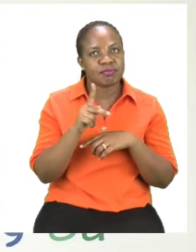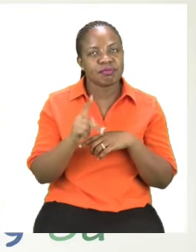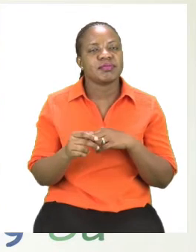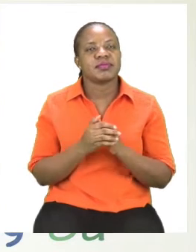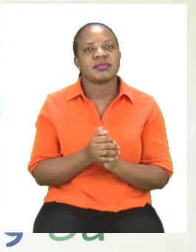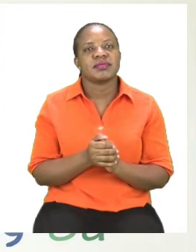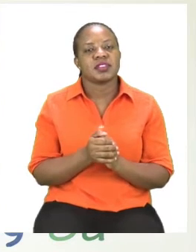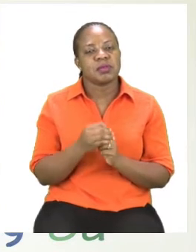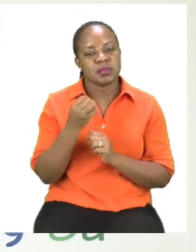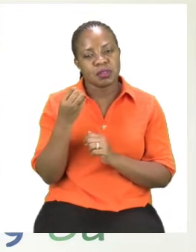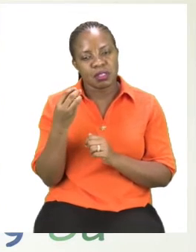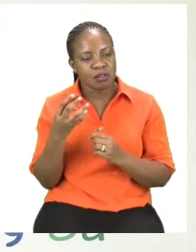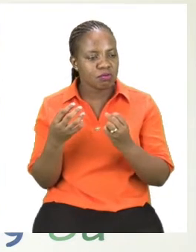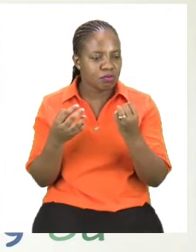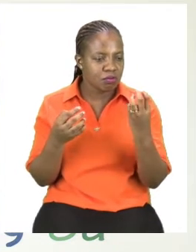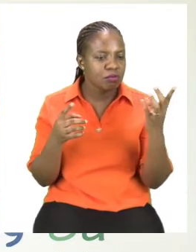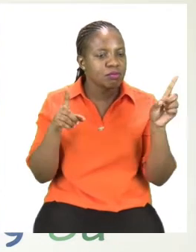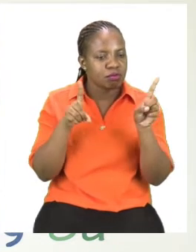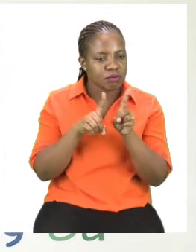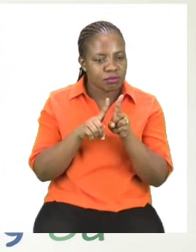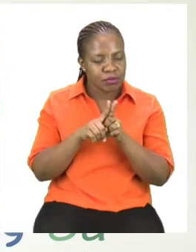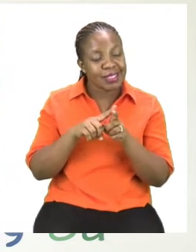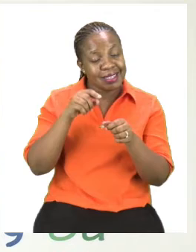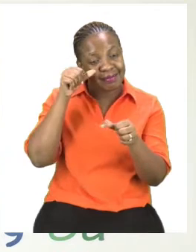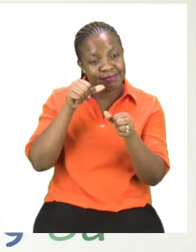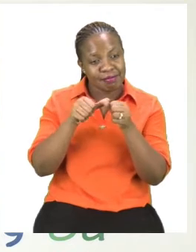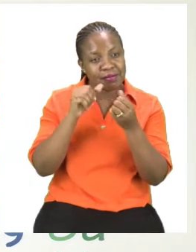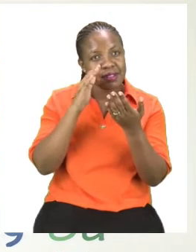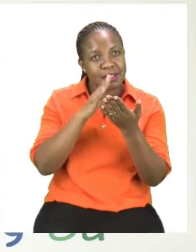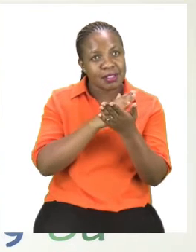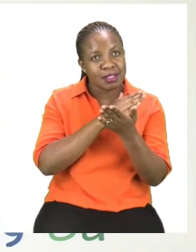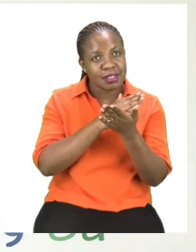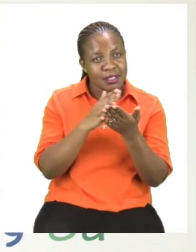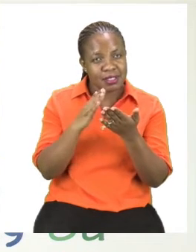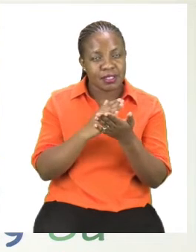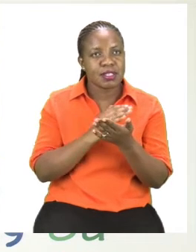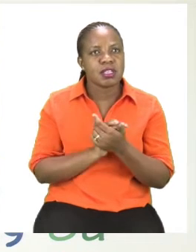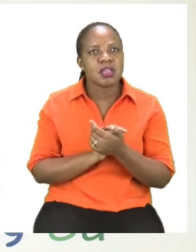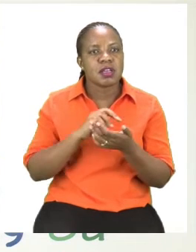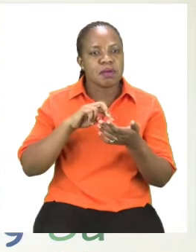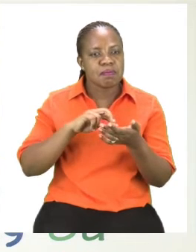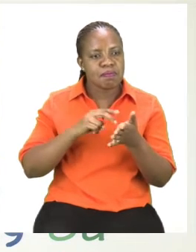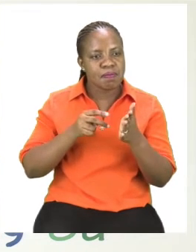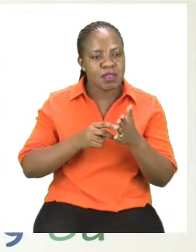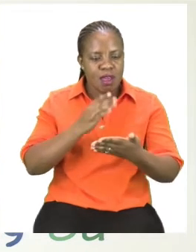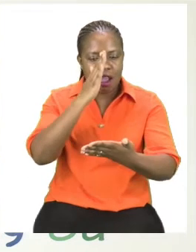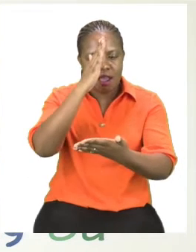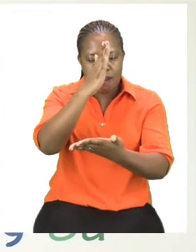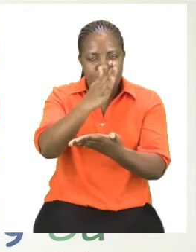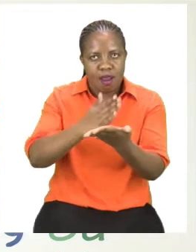equally. Remember, when we are sharing, we are actually cutting that number into